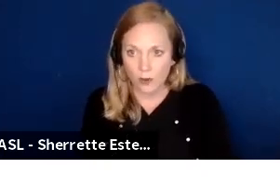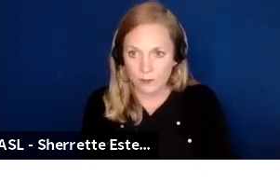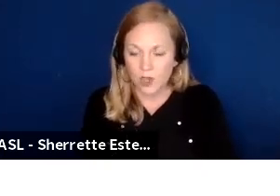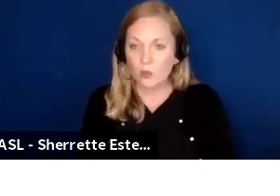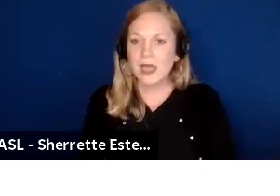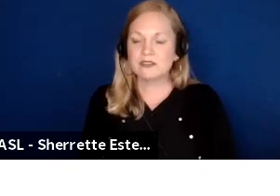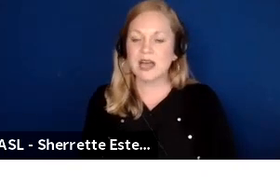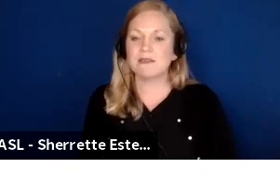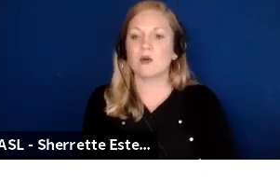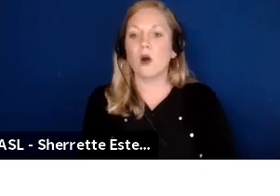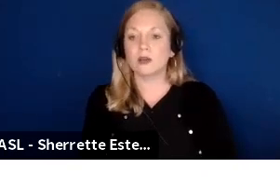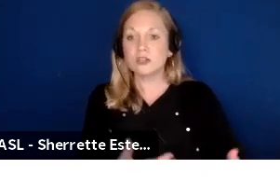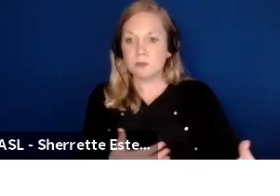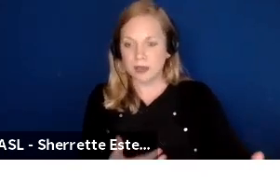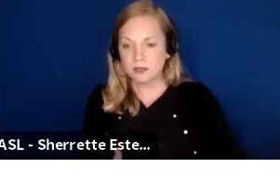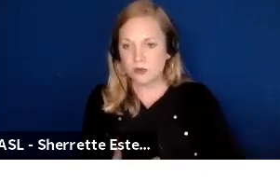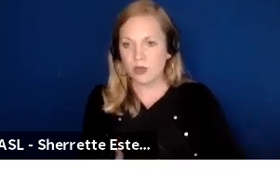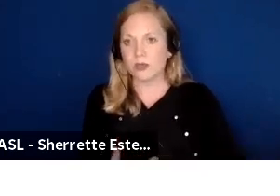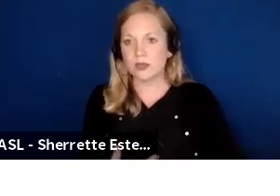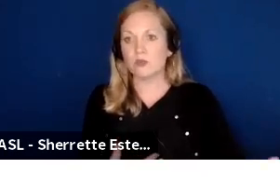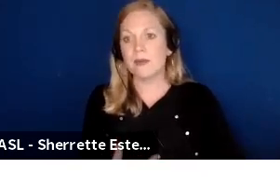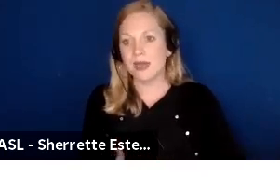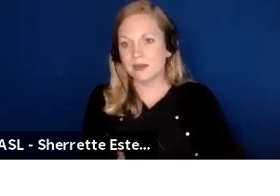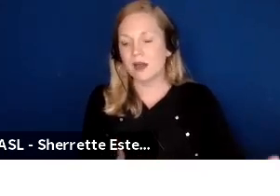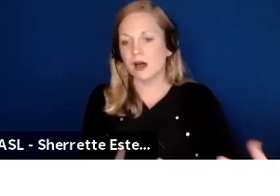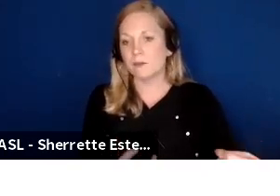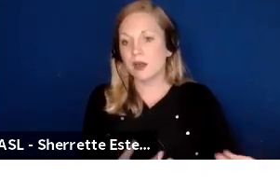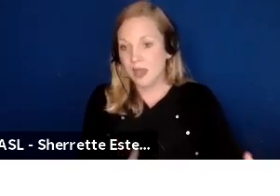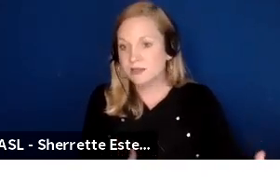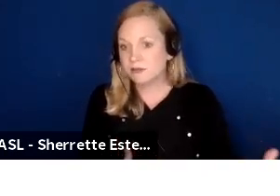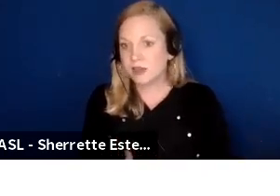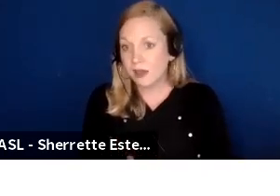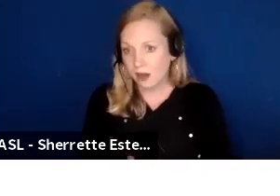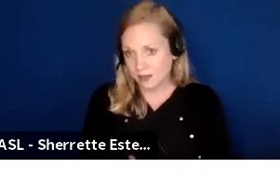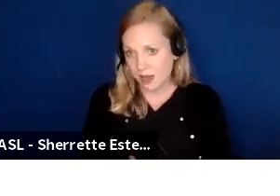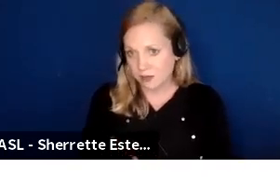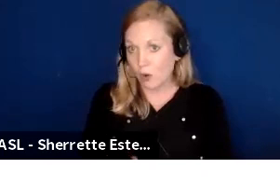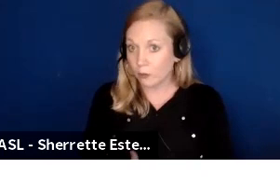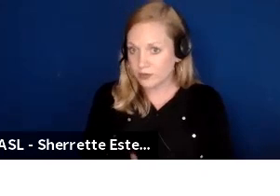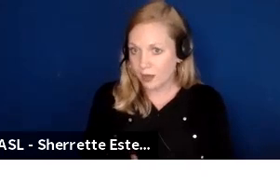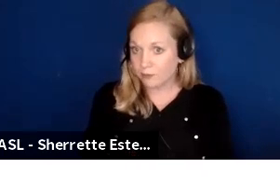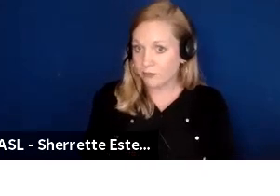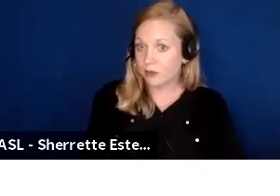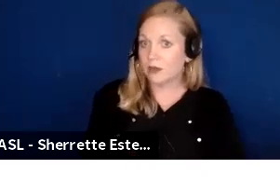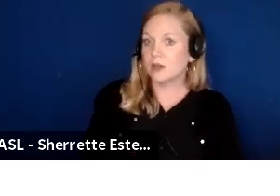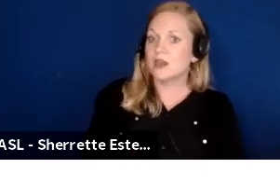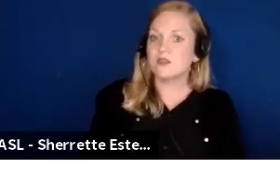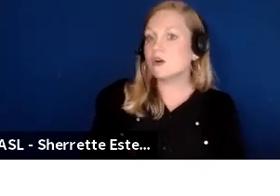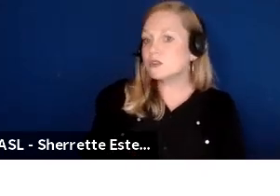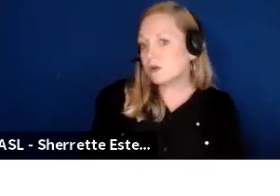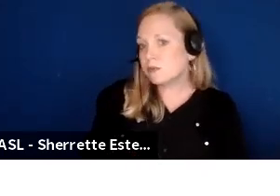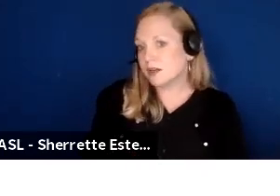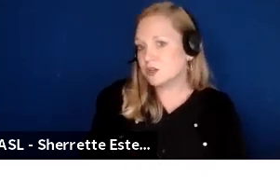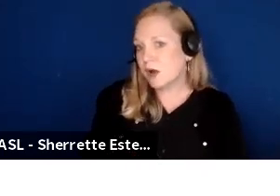in a hallway. We have to have a wider space so that we can remain connected via eye contact while we sign.